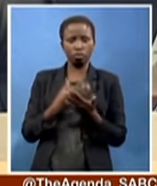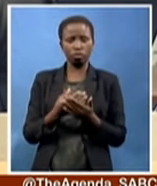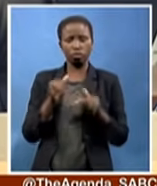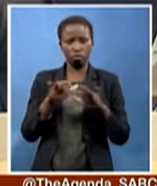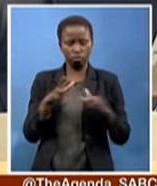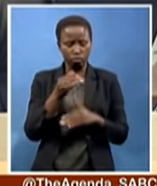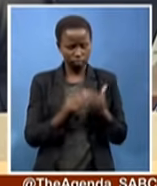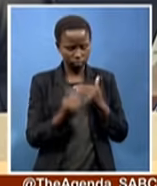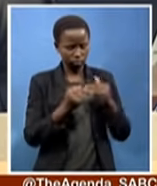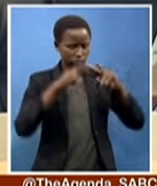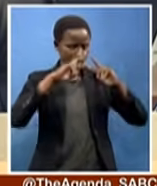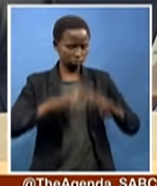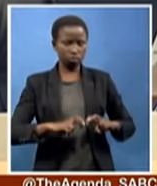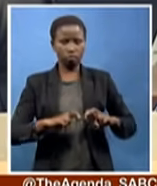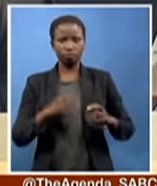these allegations.